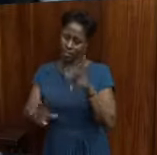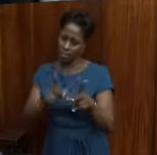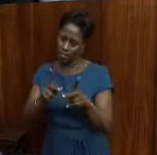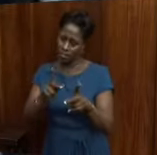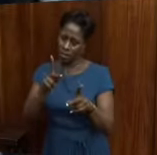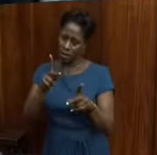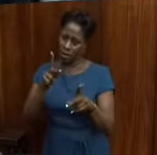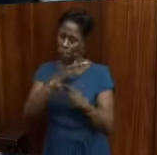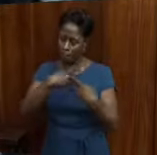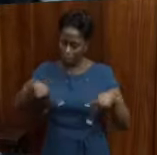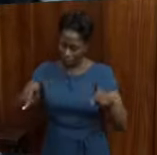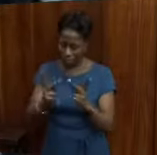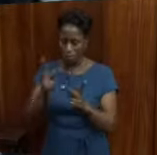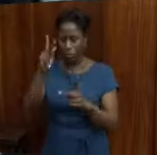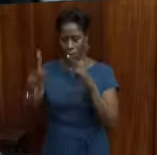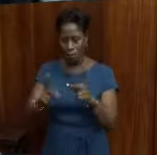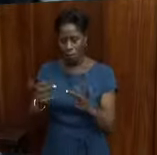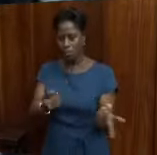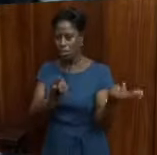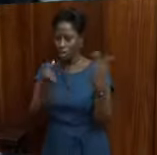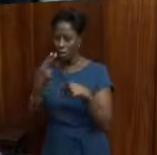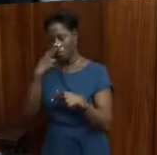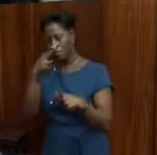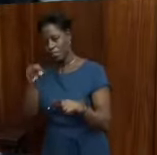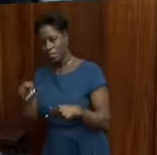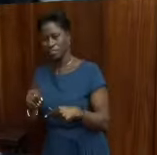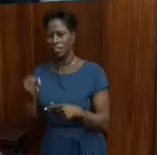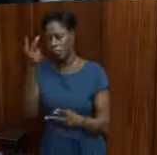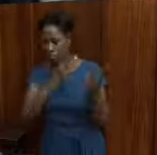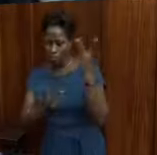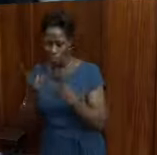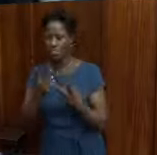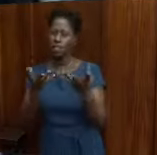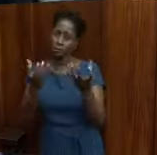live. St. Lucia, as a small island developing state,